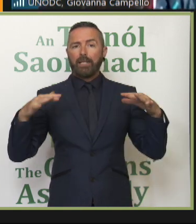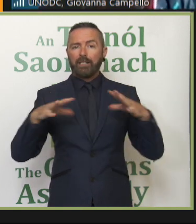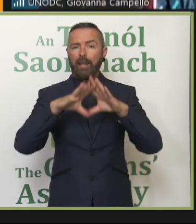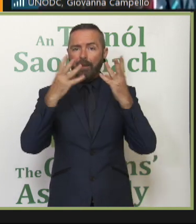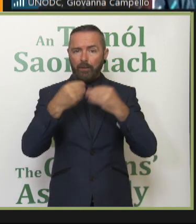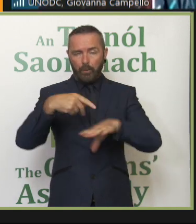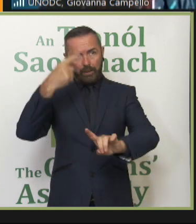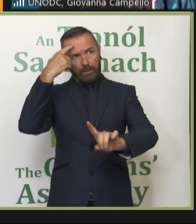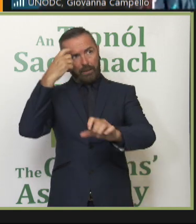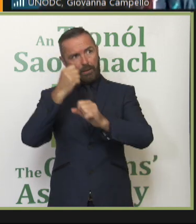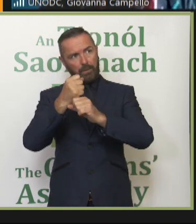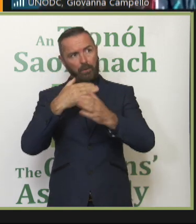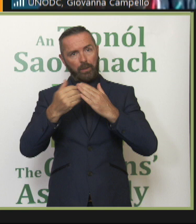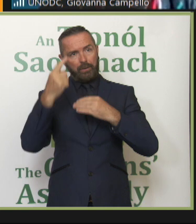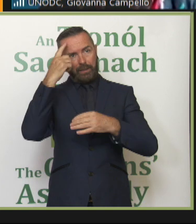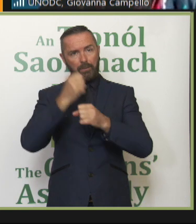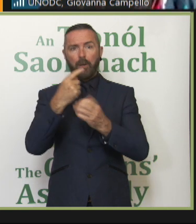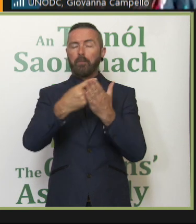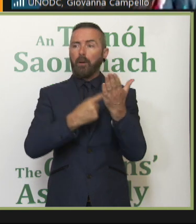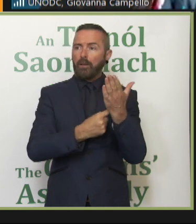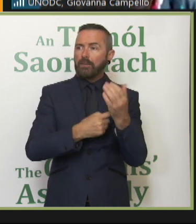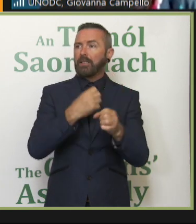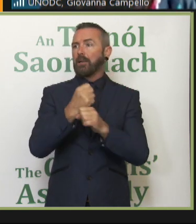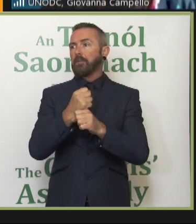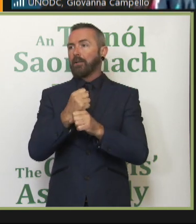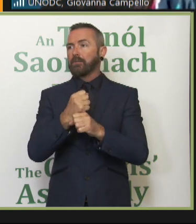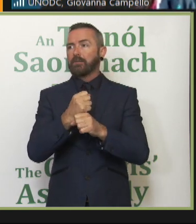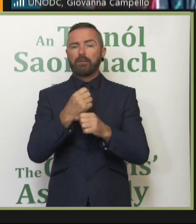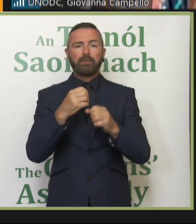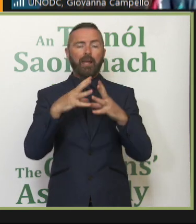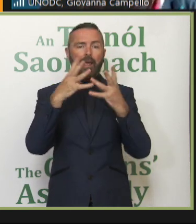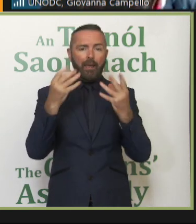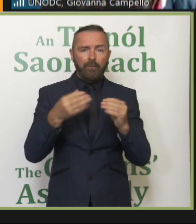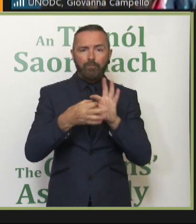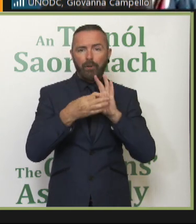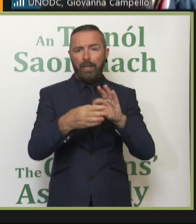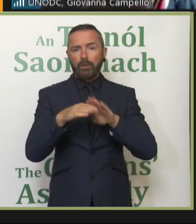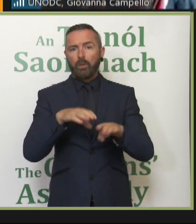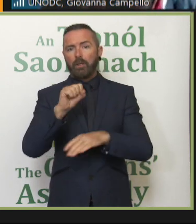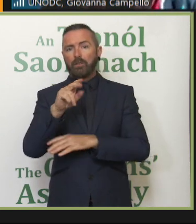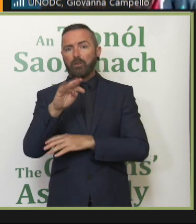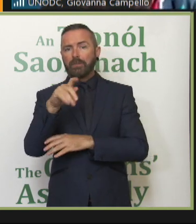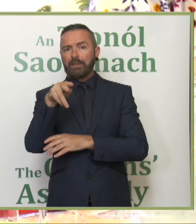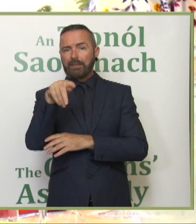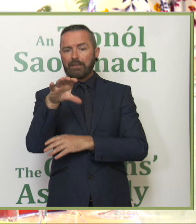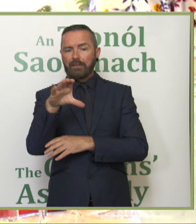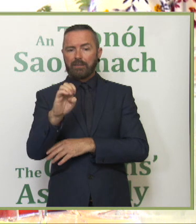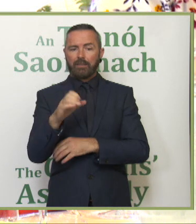when thinking about policies about psychoactive substances, some of which are needed